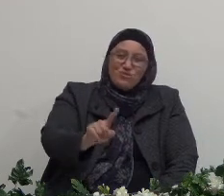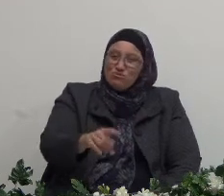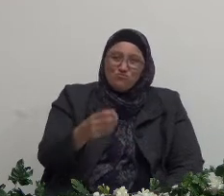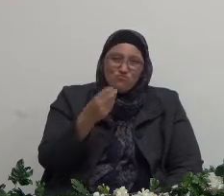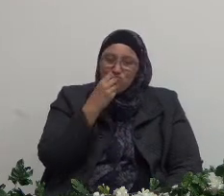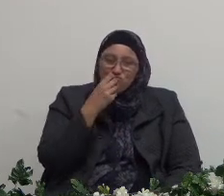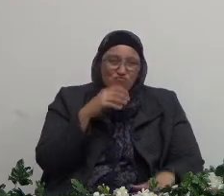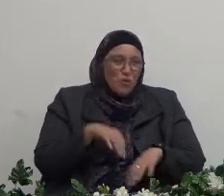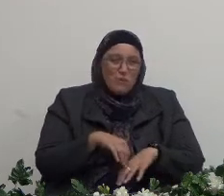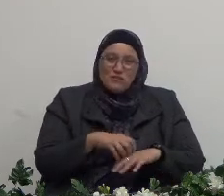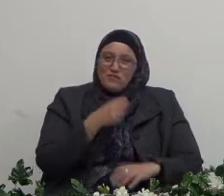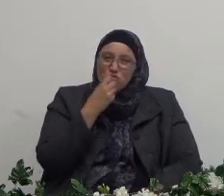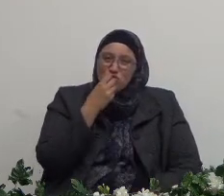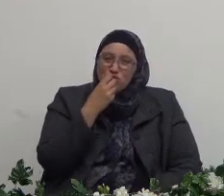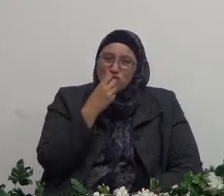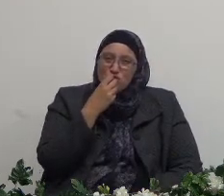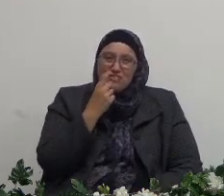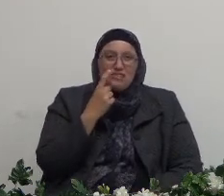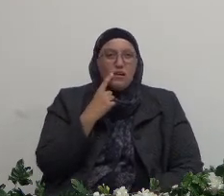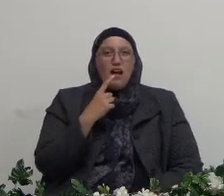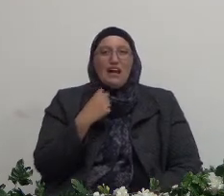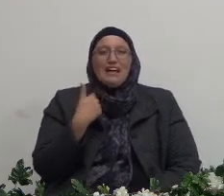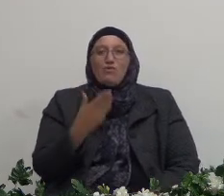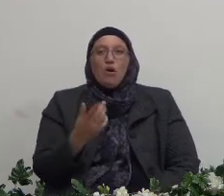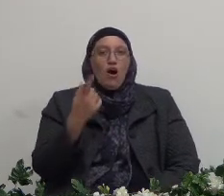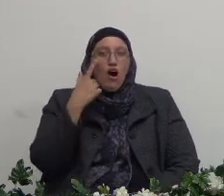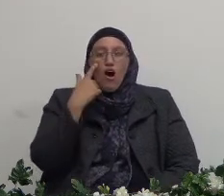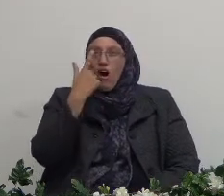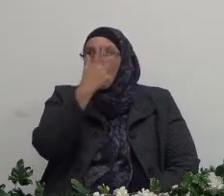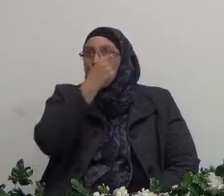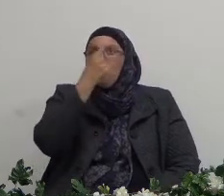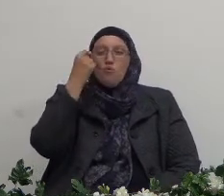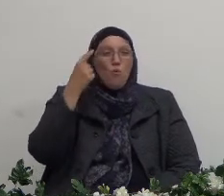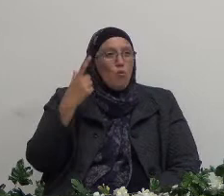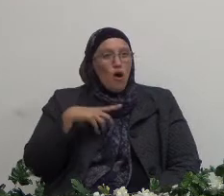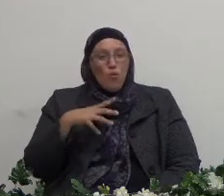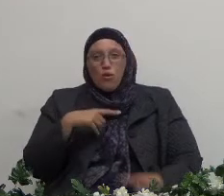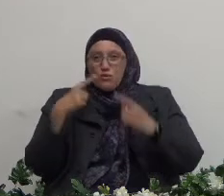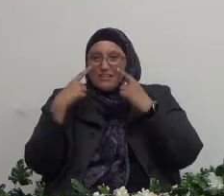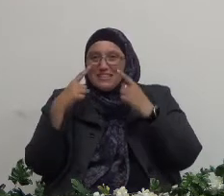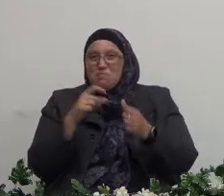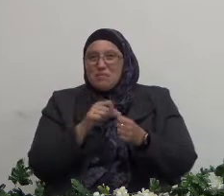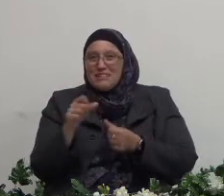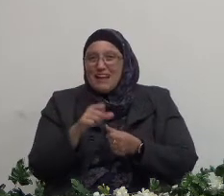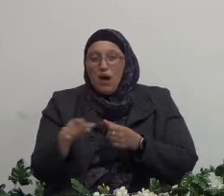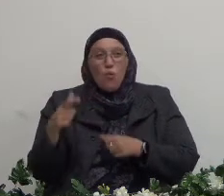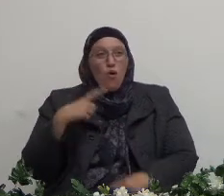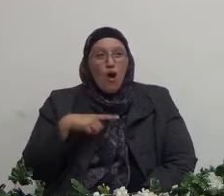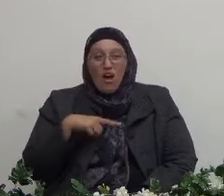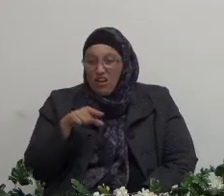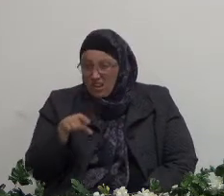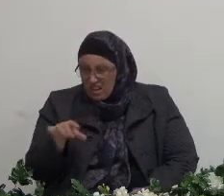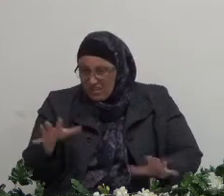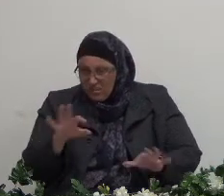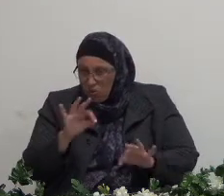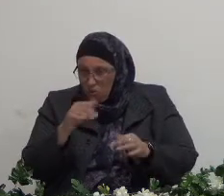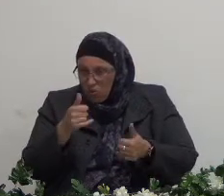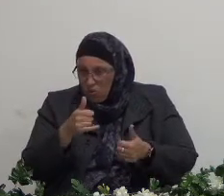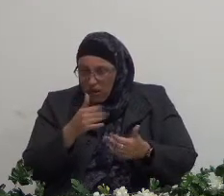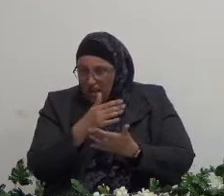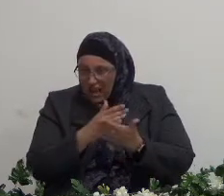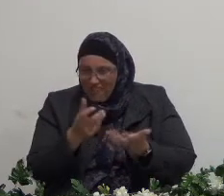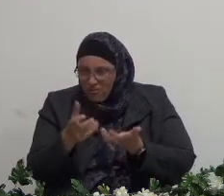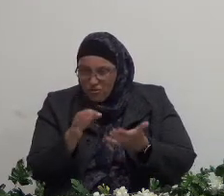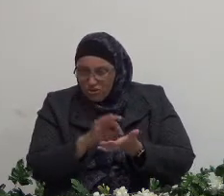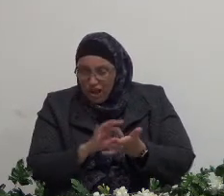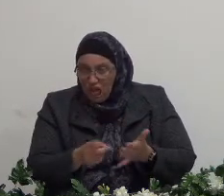tummy. Instead, he'll give you an eye drop so you can see better what you're going to eat next time. So this is the problem. So sometimes I